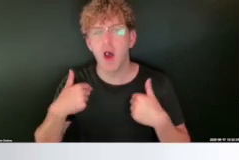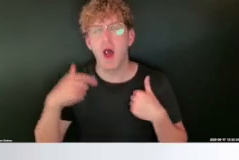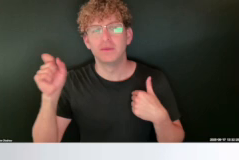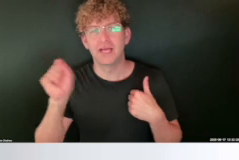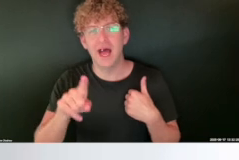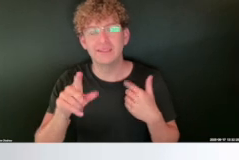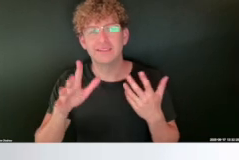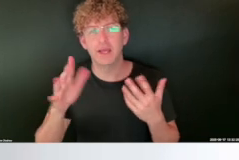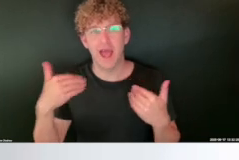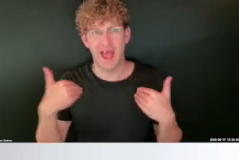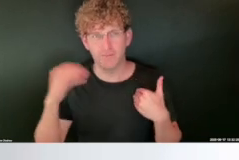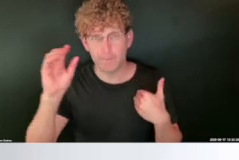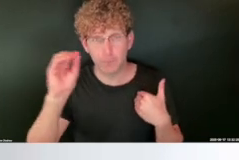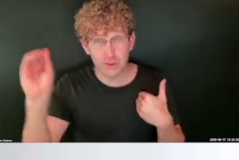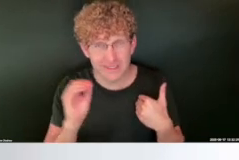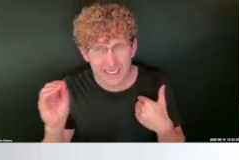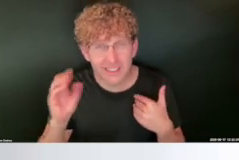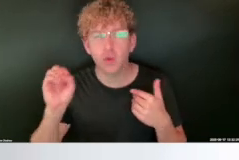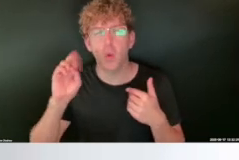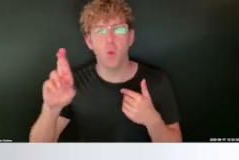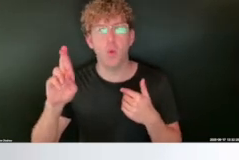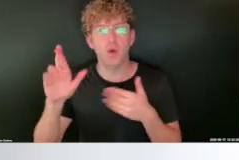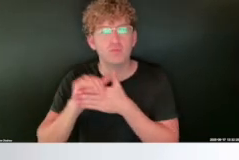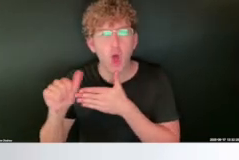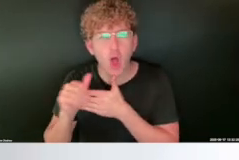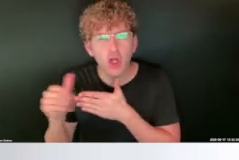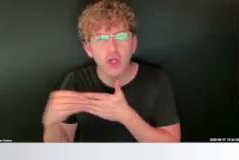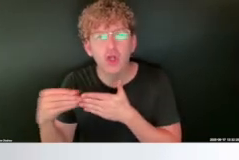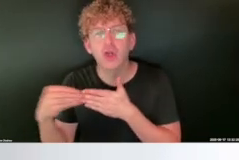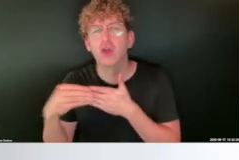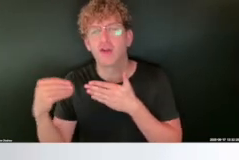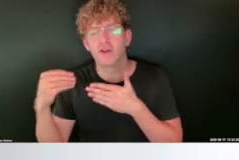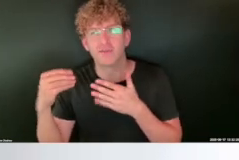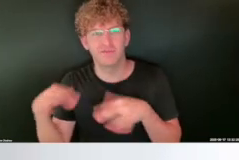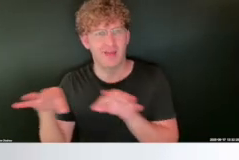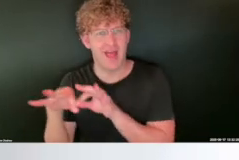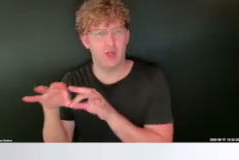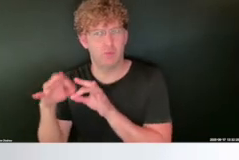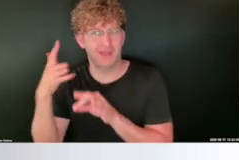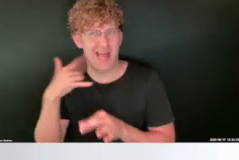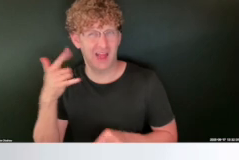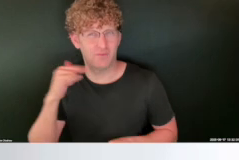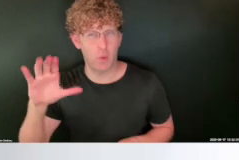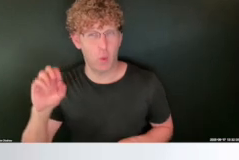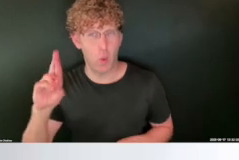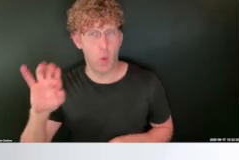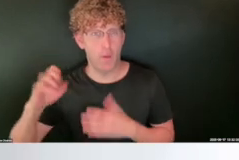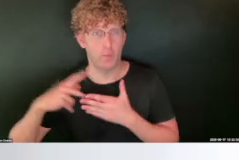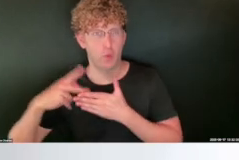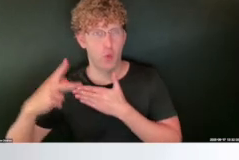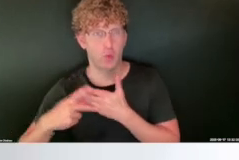or a dollar value for the California core program? So clean off-road equipment, I think that's the full